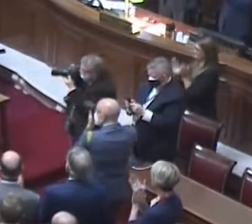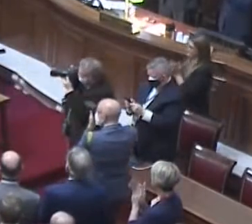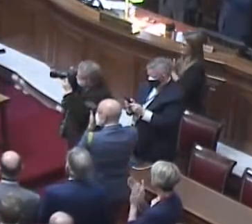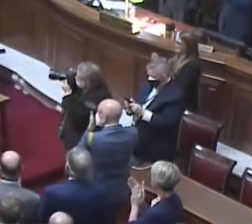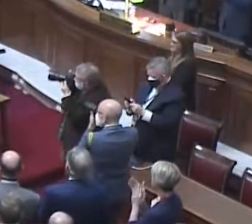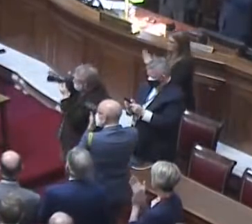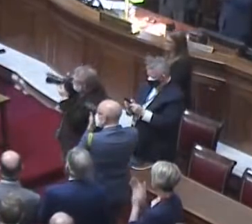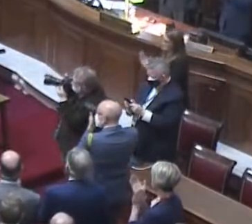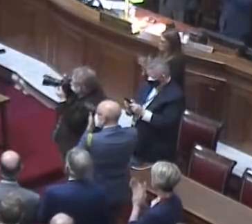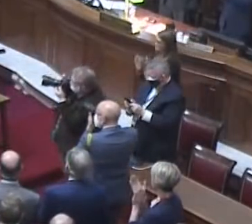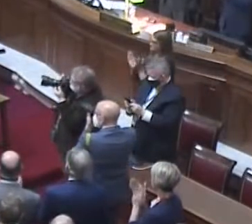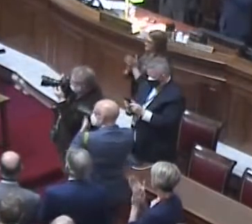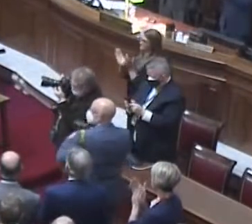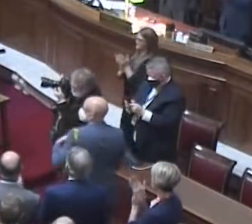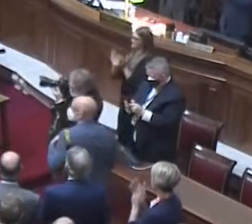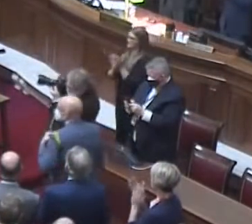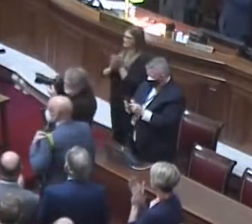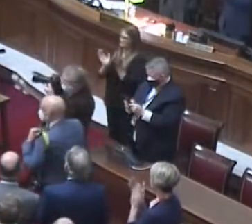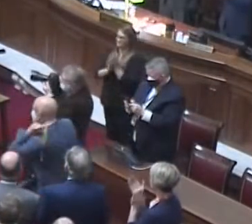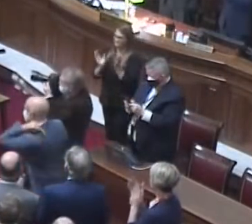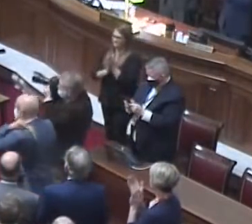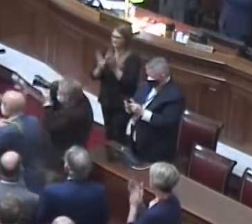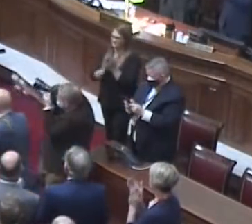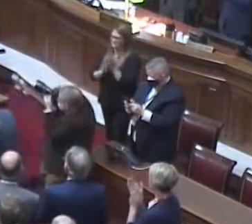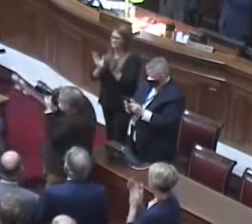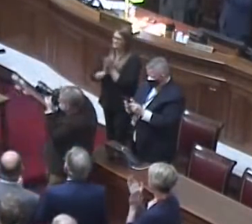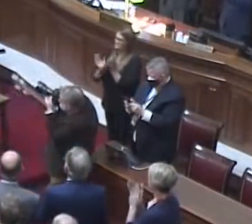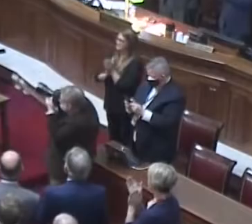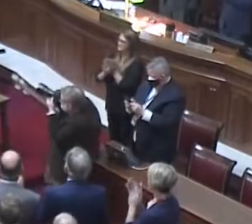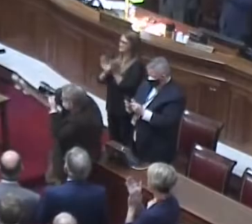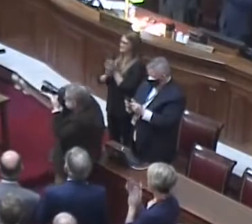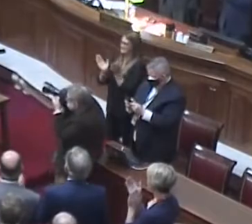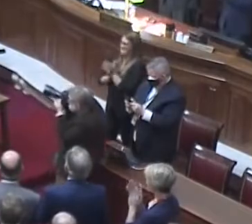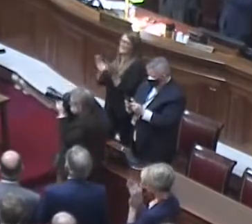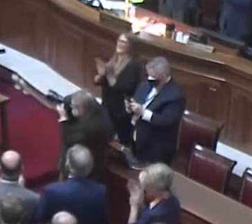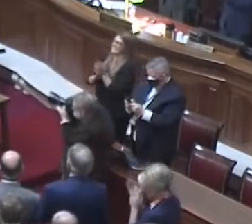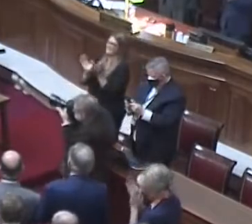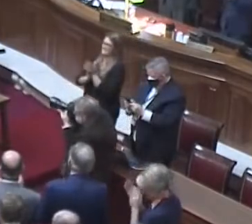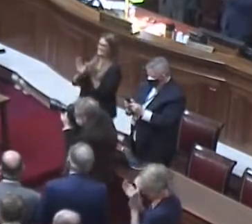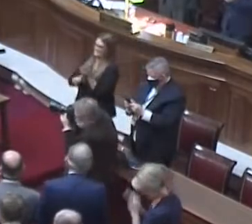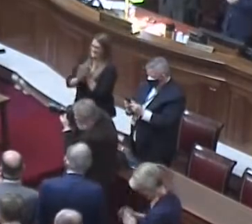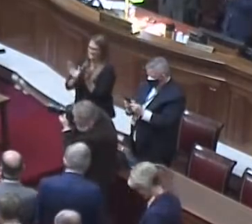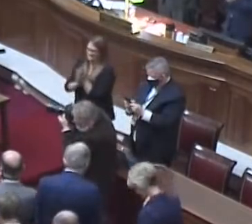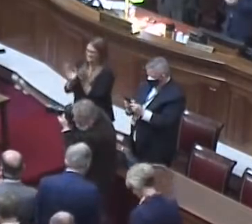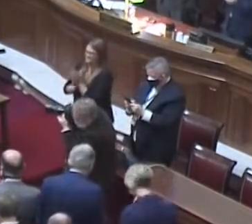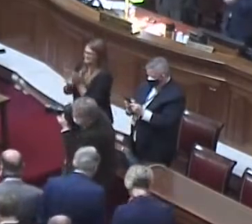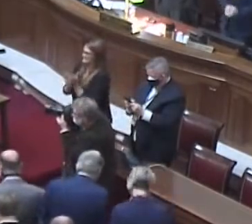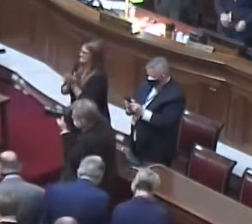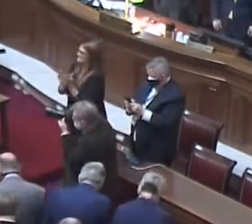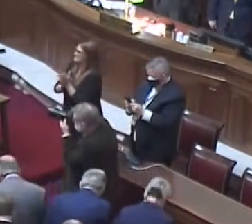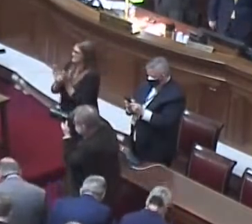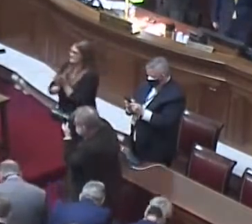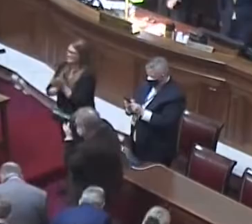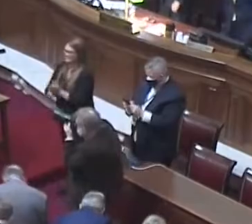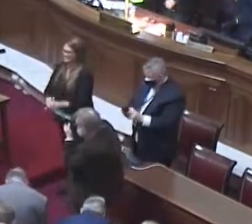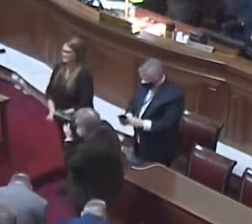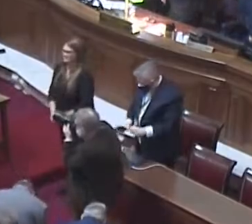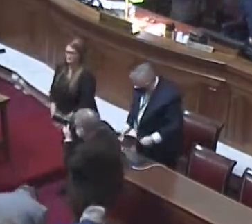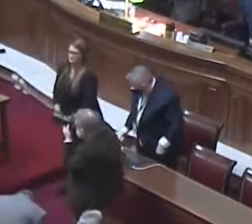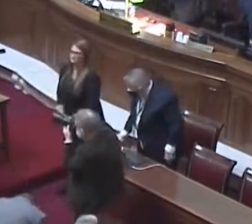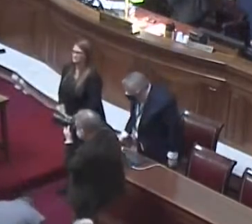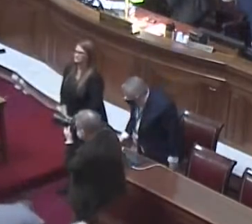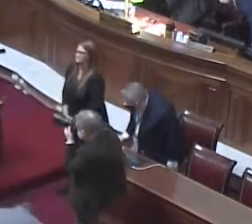Oh, okay. Come on, y'all, sit down. Enough's enough.